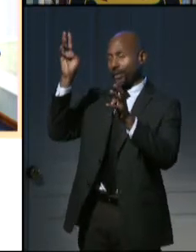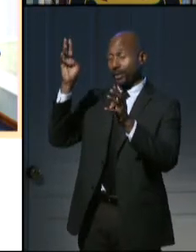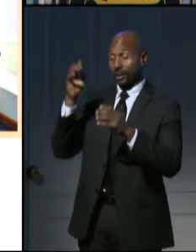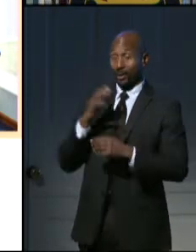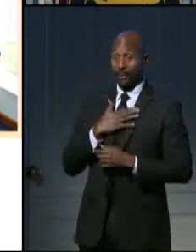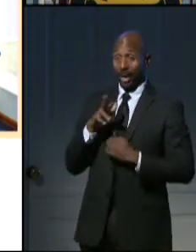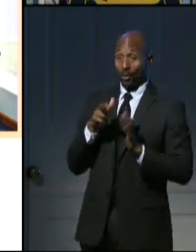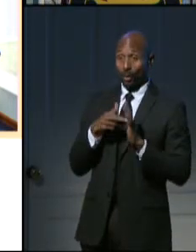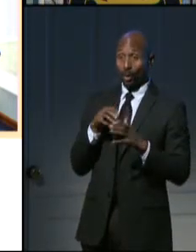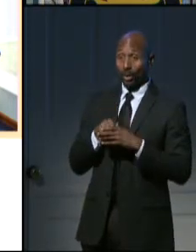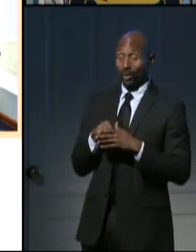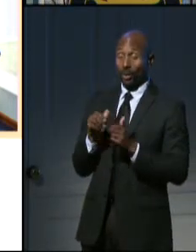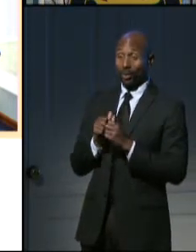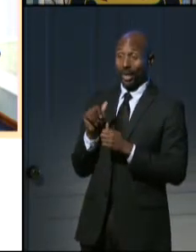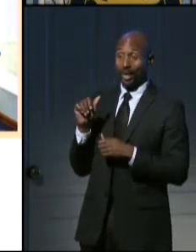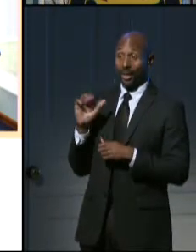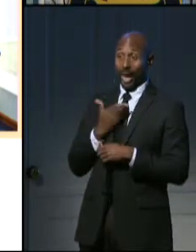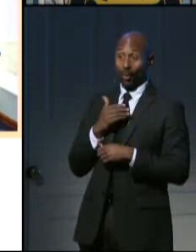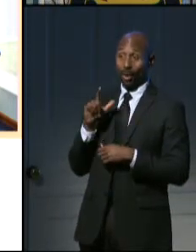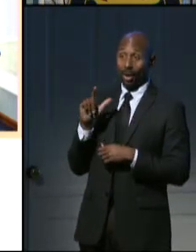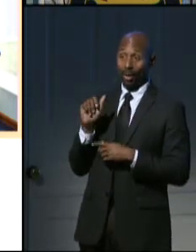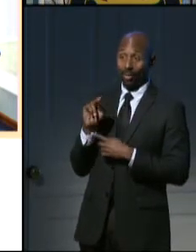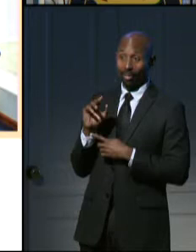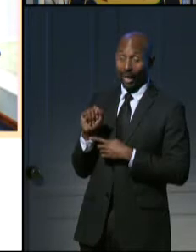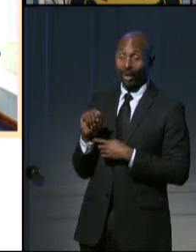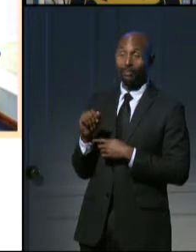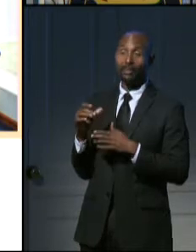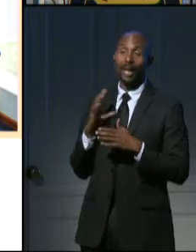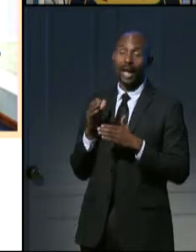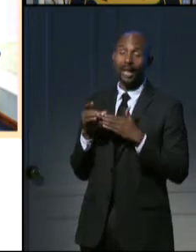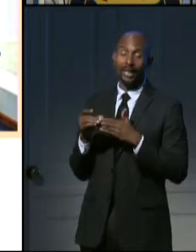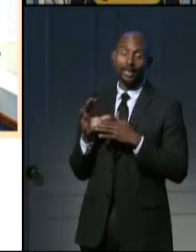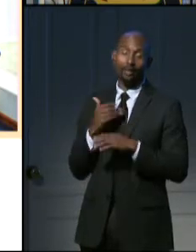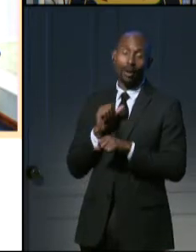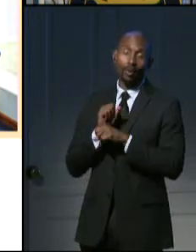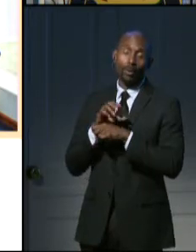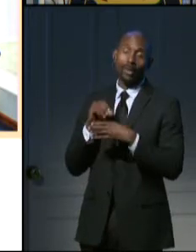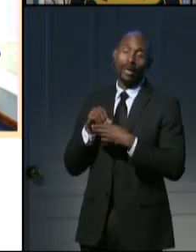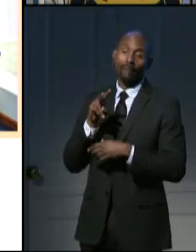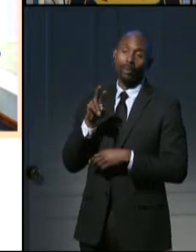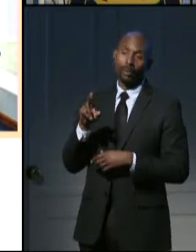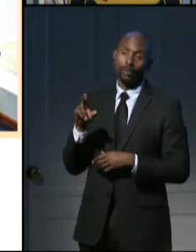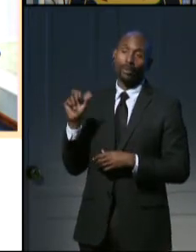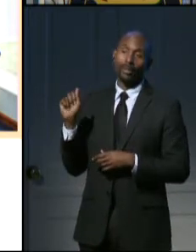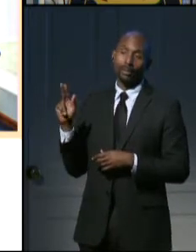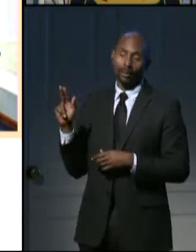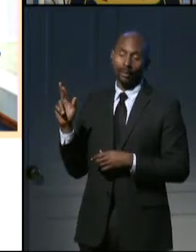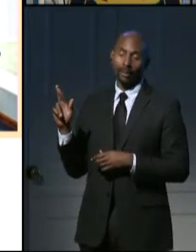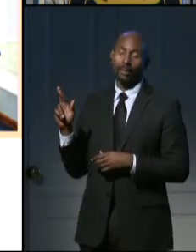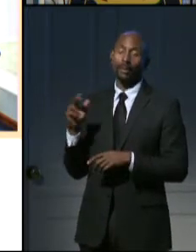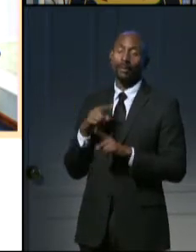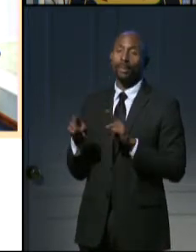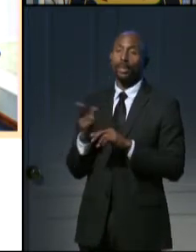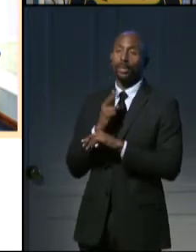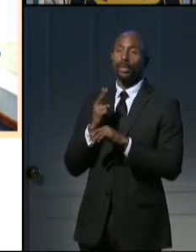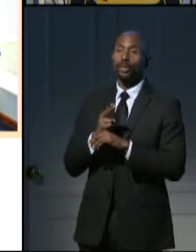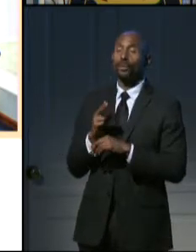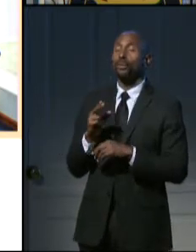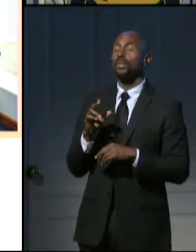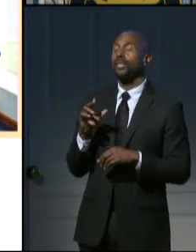of the labs is that I'm heading up our work in virtual and augmented reality and employing immersive media and spatial